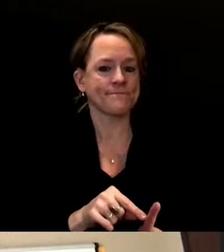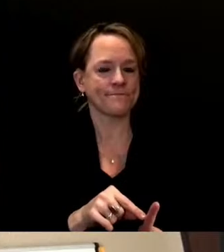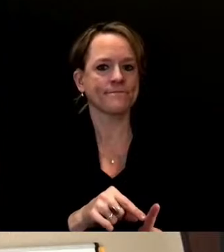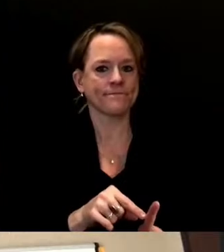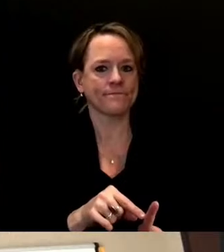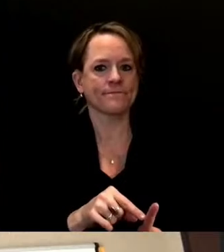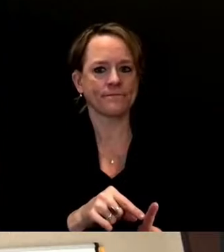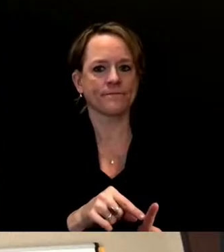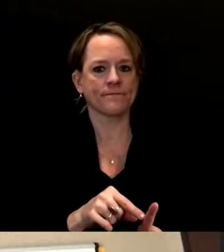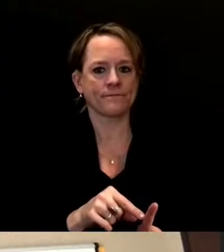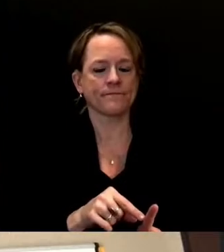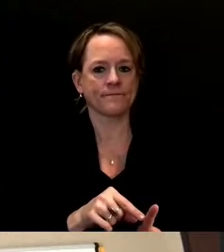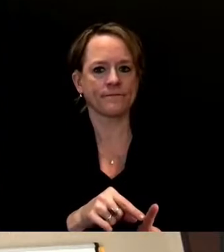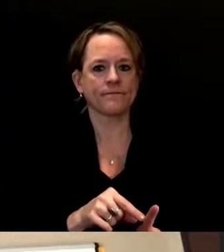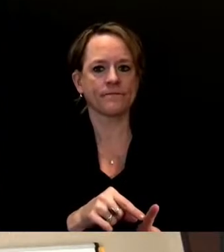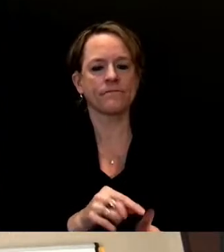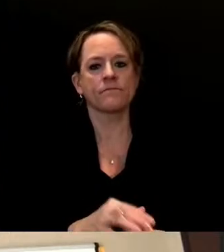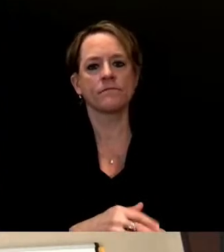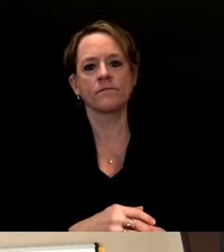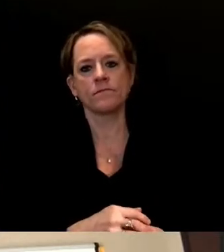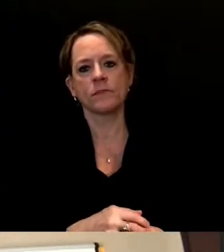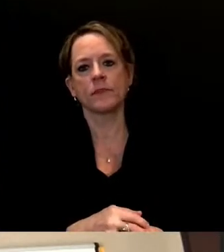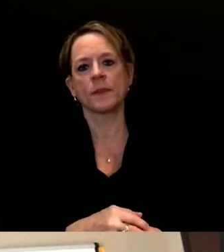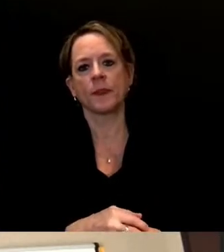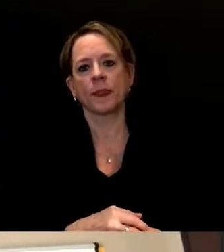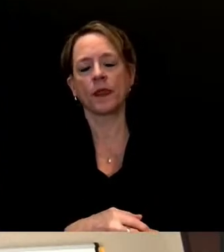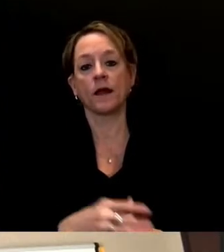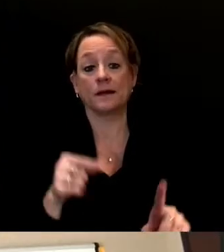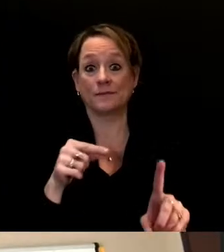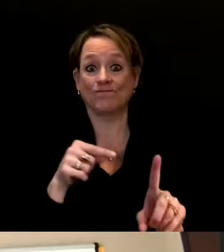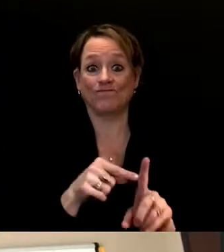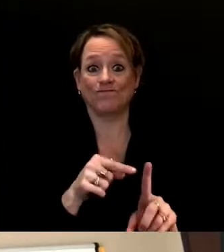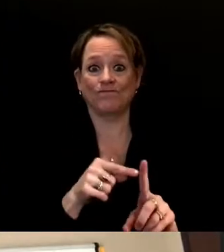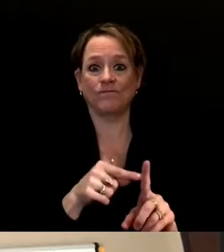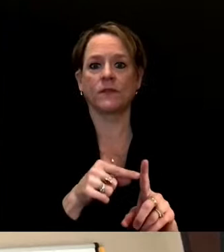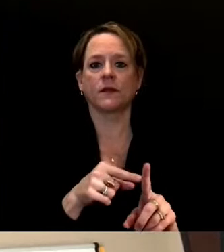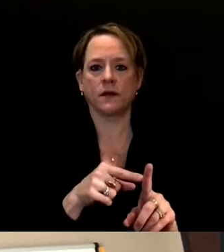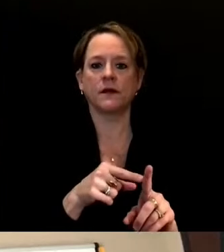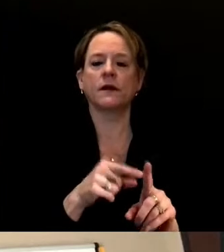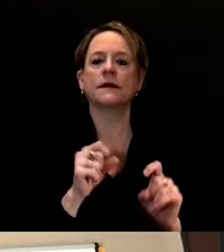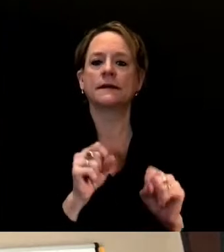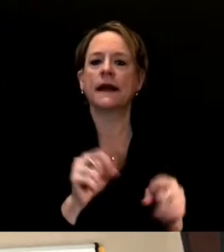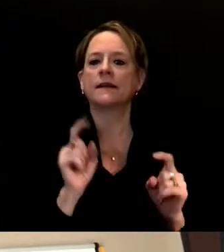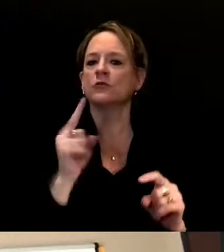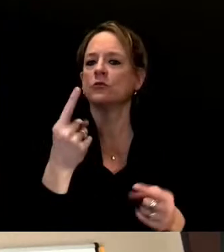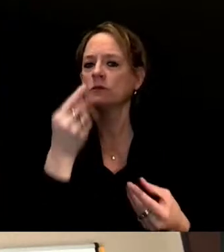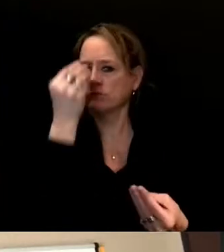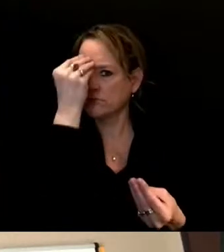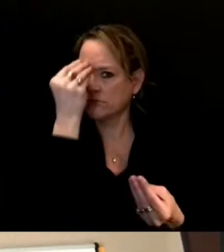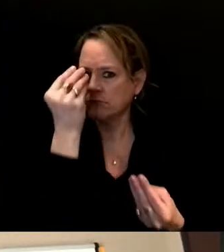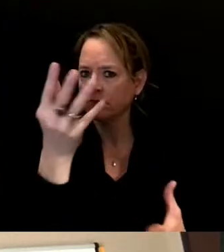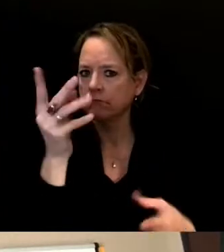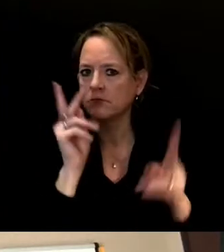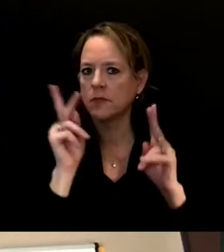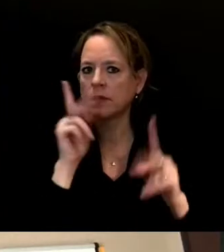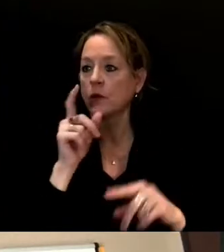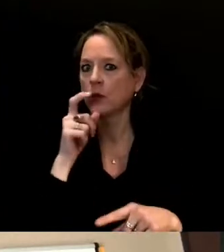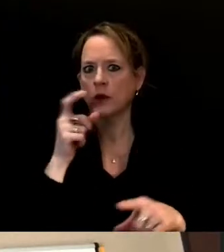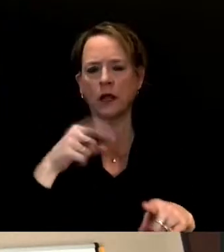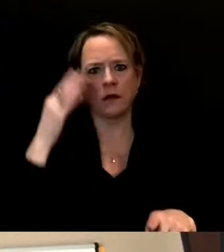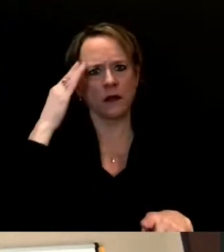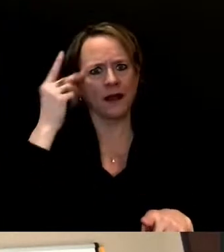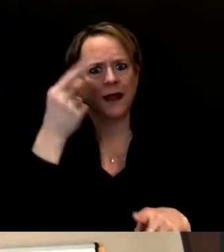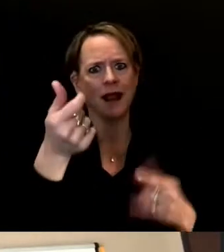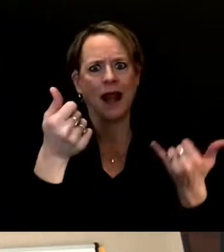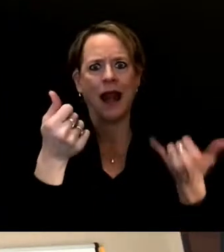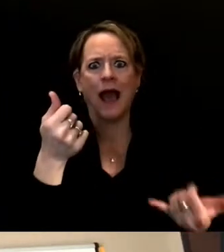as well, is that they can provide information for individuals who want a rapid result of whether they have COVID, and maybe an option that they